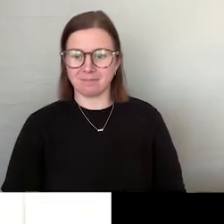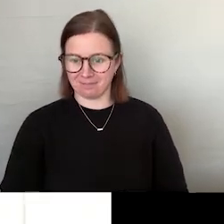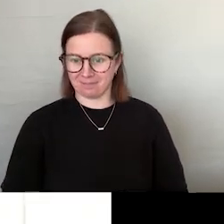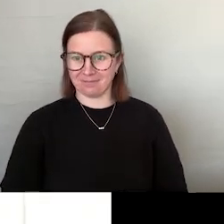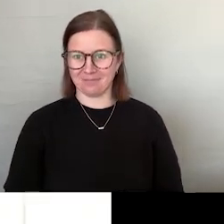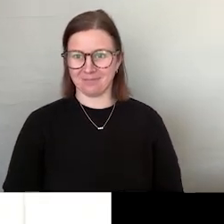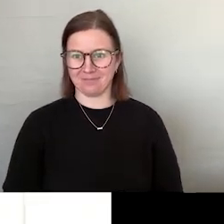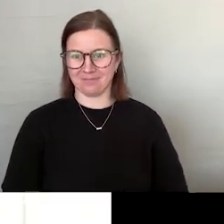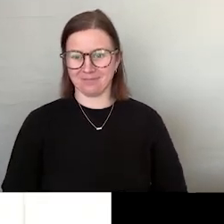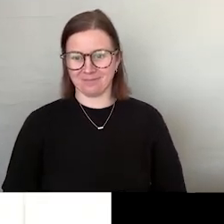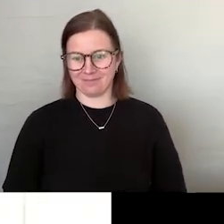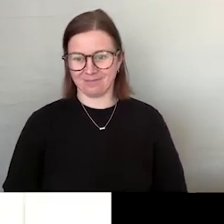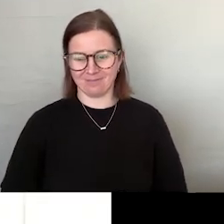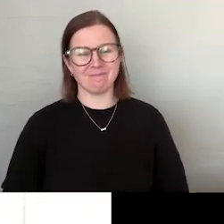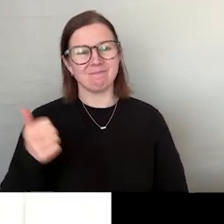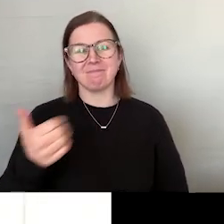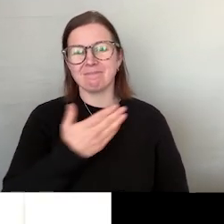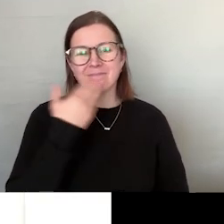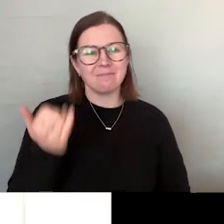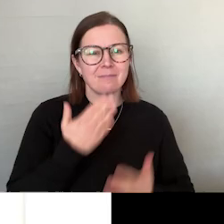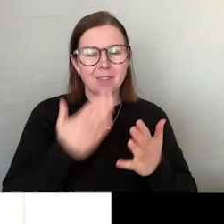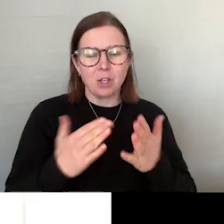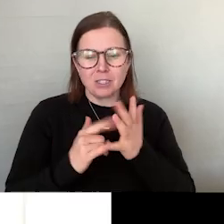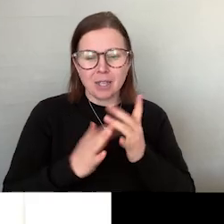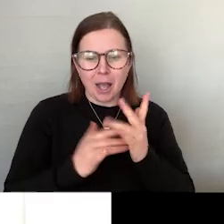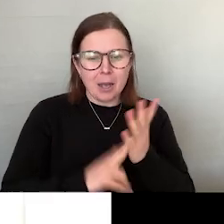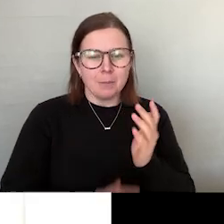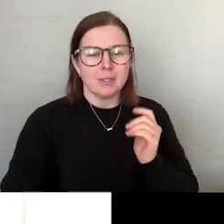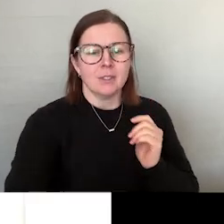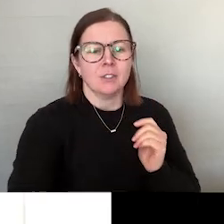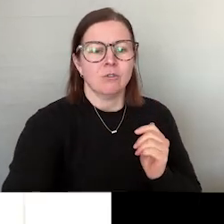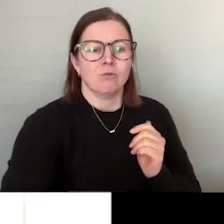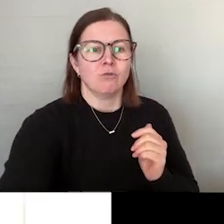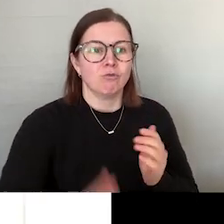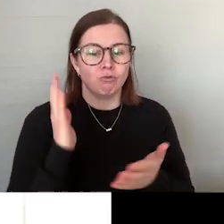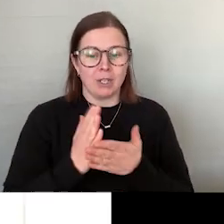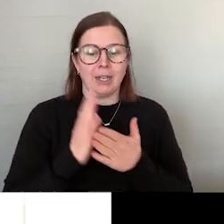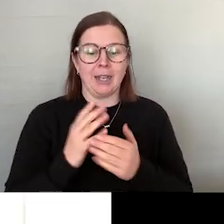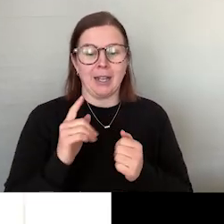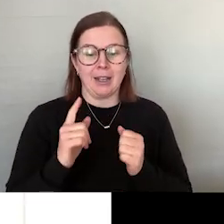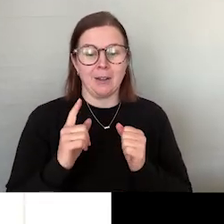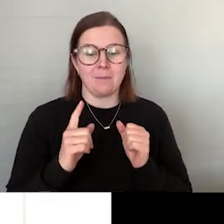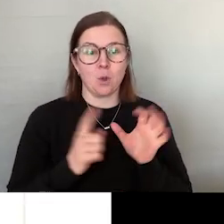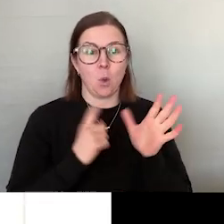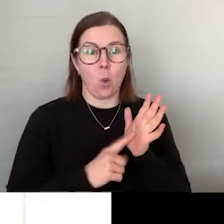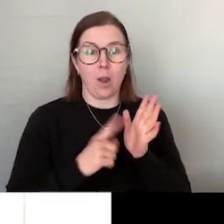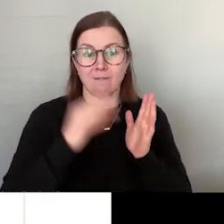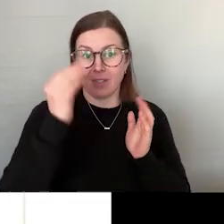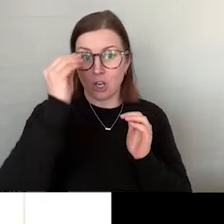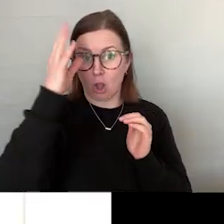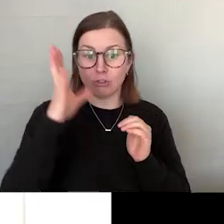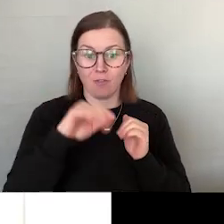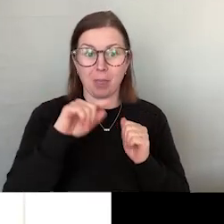Jenny. That's lovely. Thank you, Simon. Thank you so much, because you actually drew all of the knowledge from